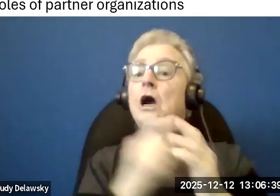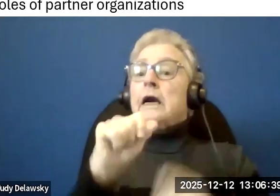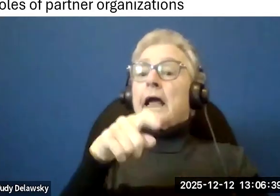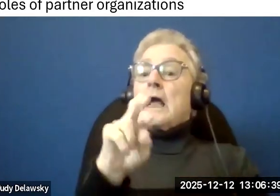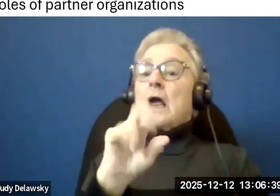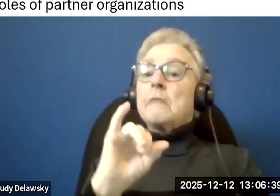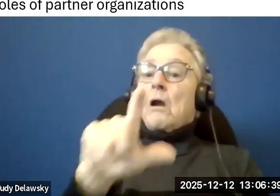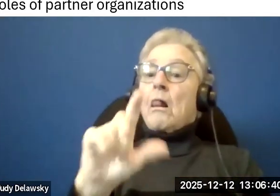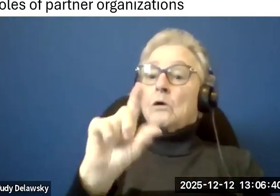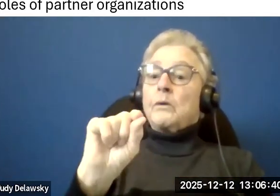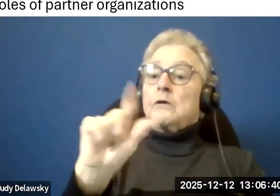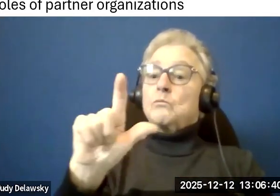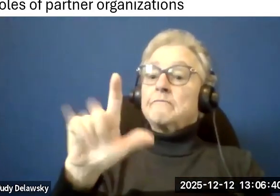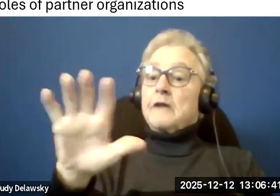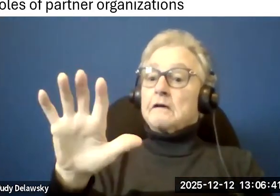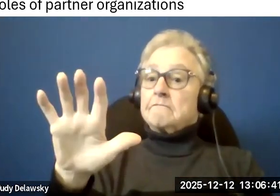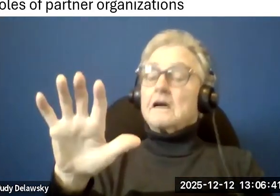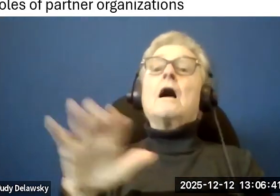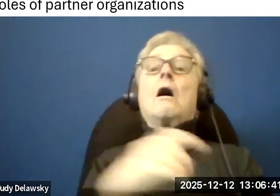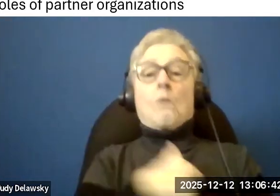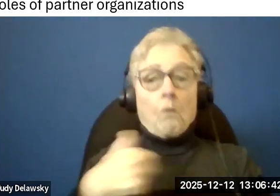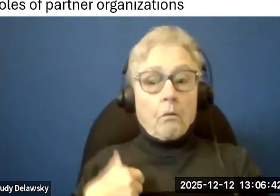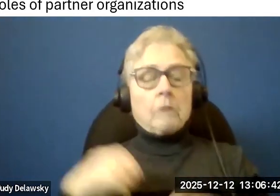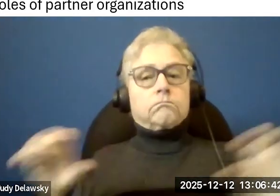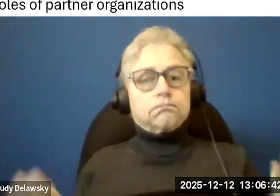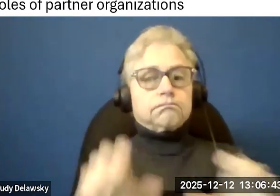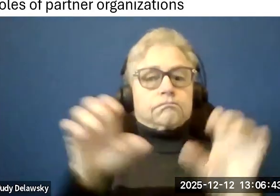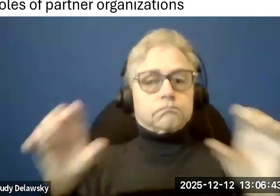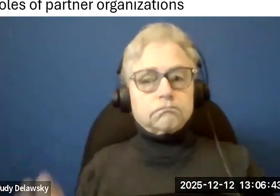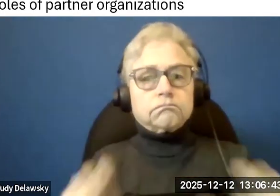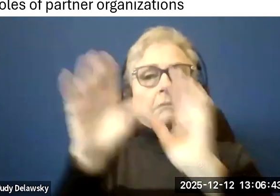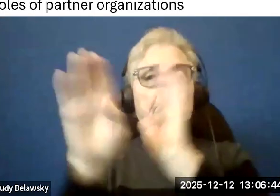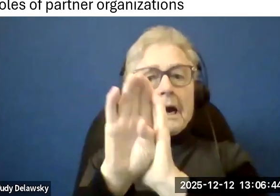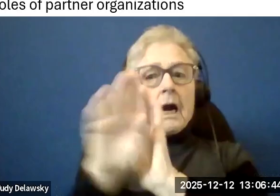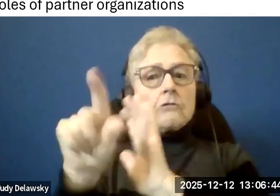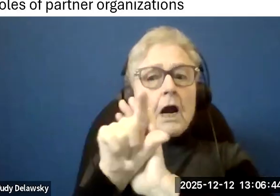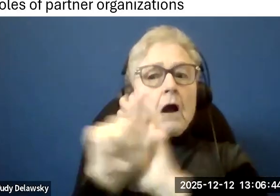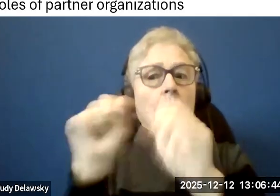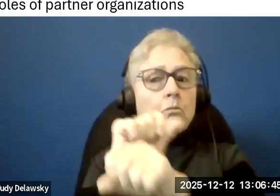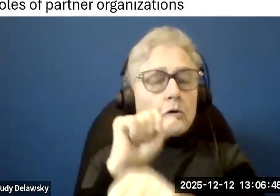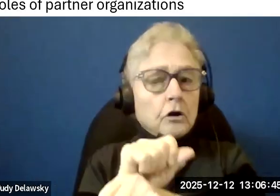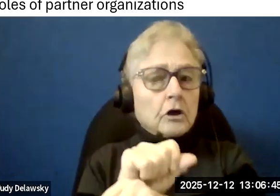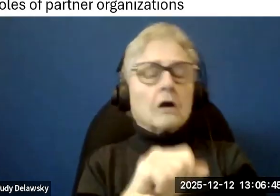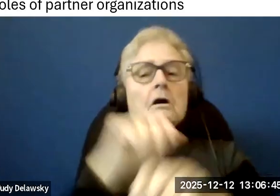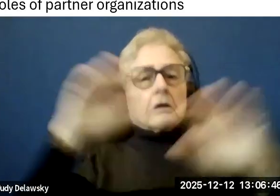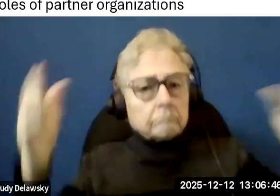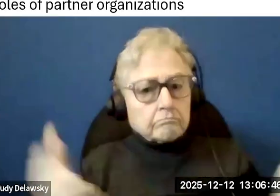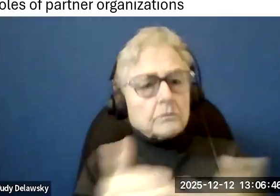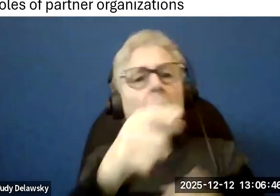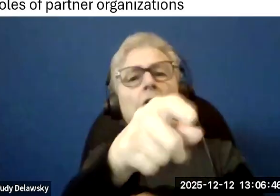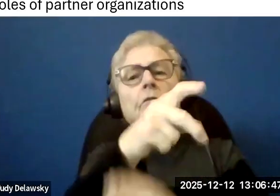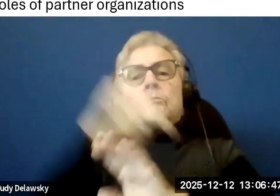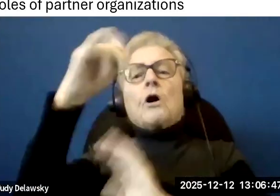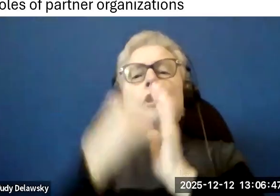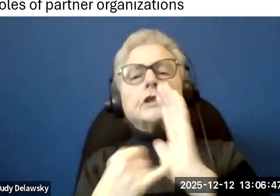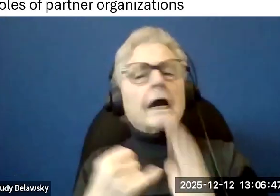2025, and we've been doing a lot of background work. But today we want to, introduce the project and its purpose, including